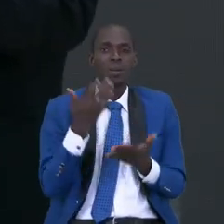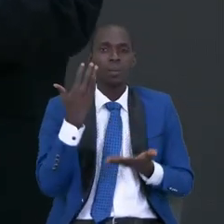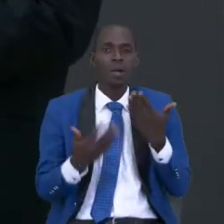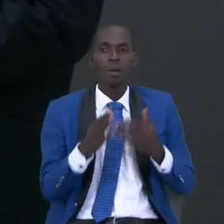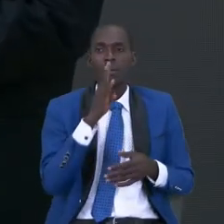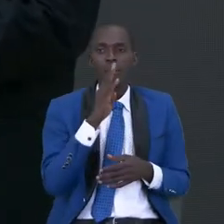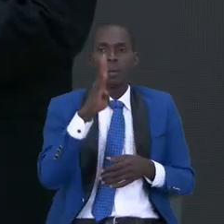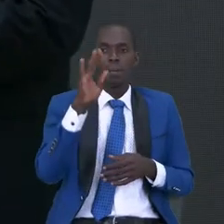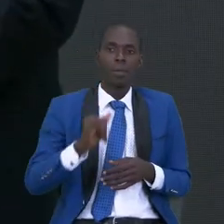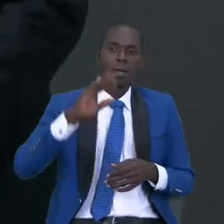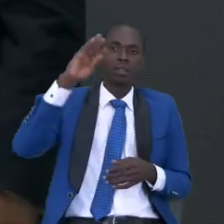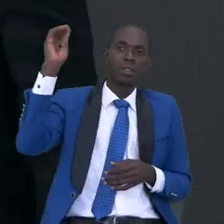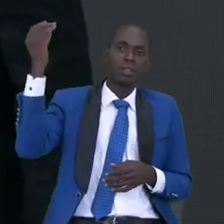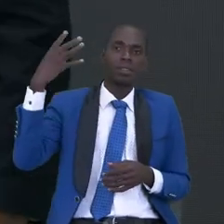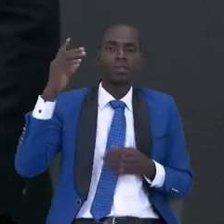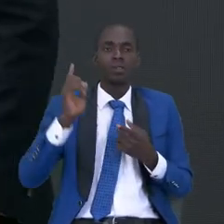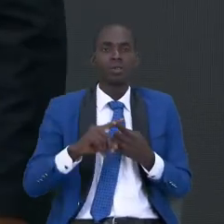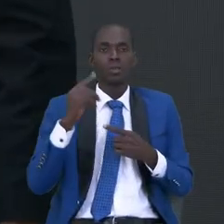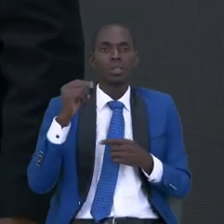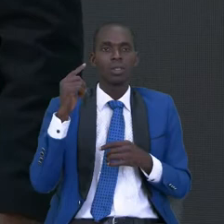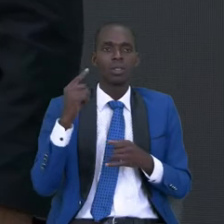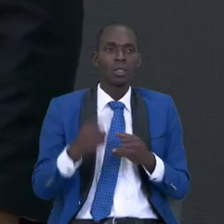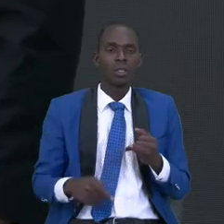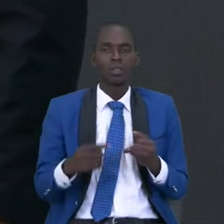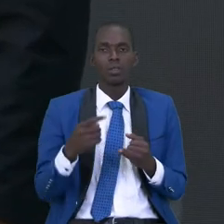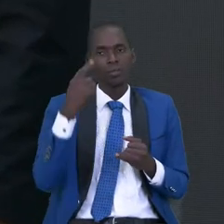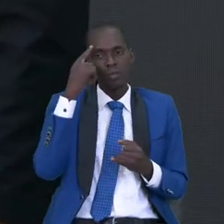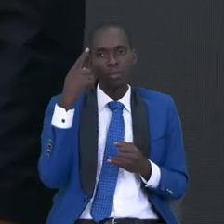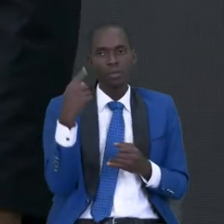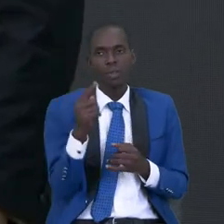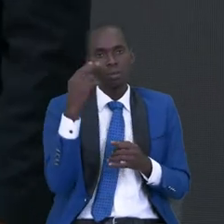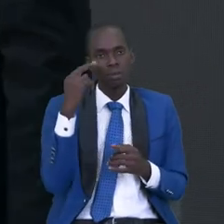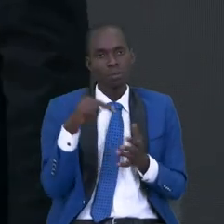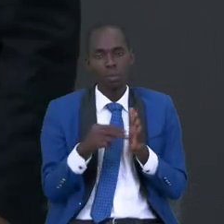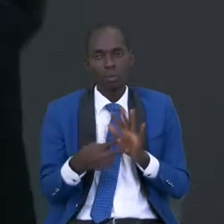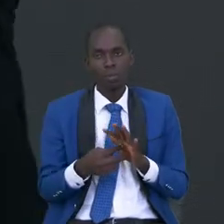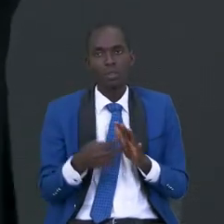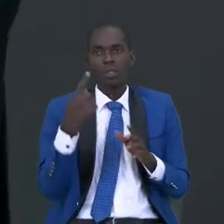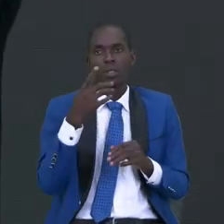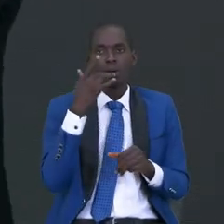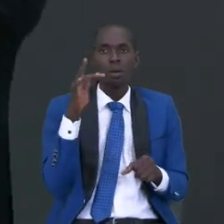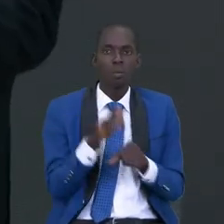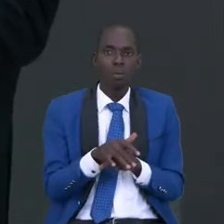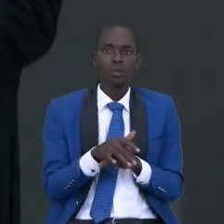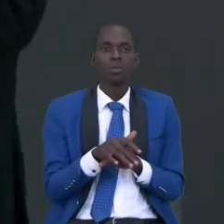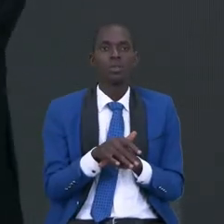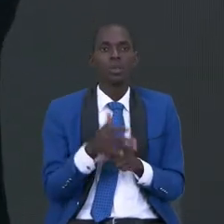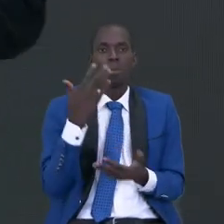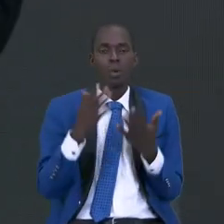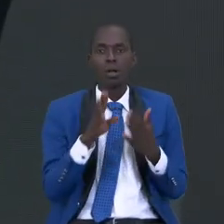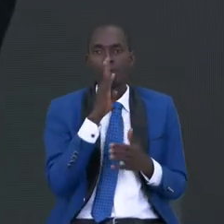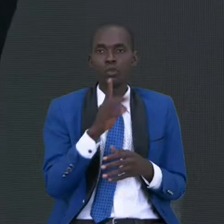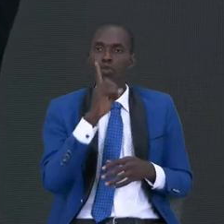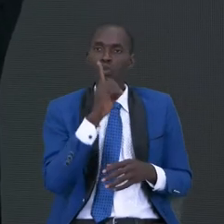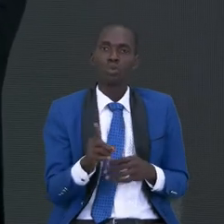by grace to the end for the purpose. The promise might be sure to